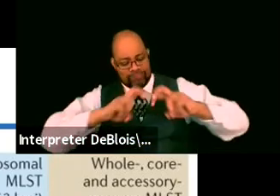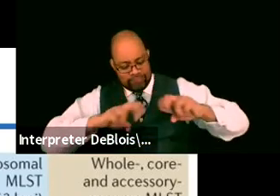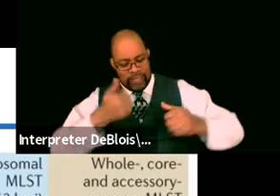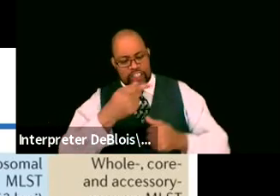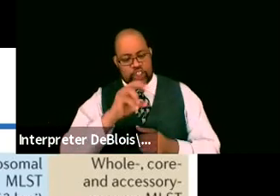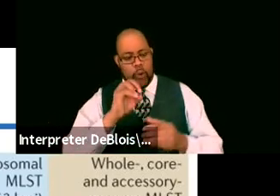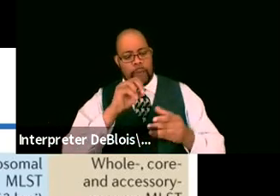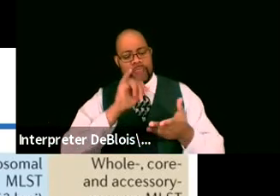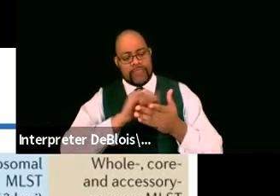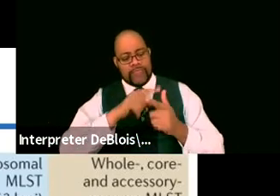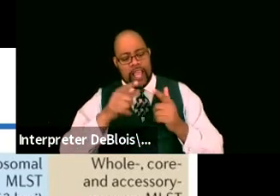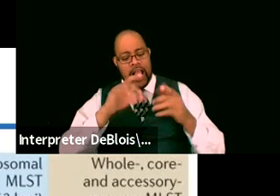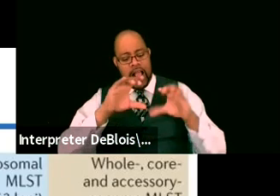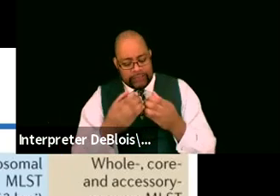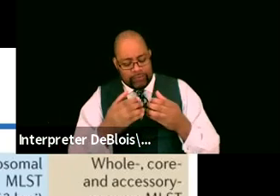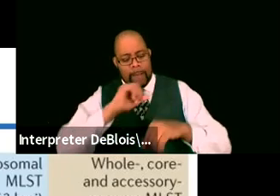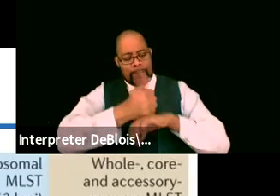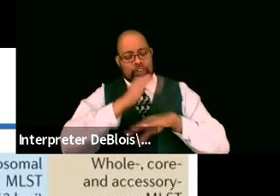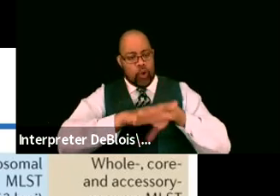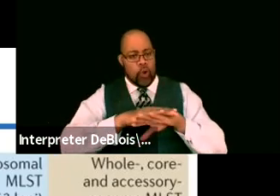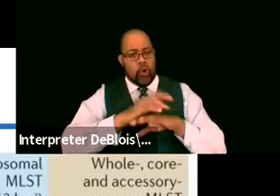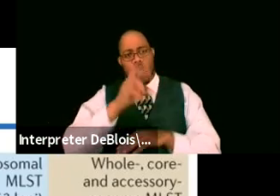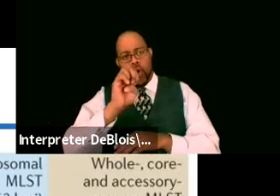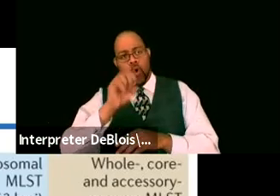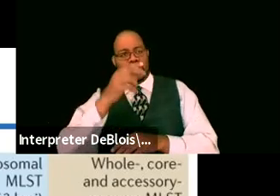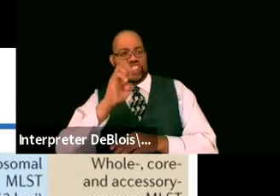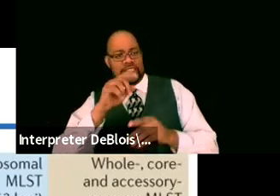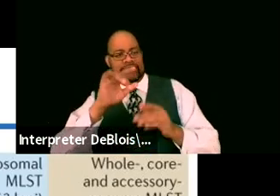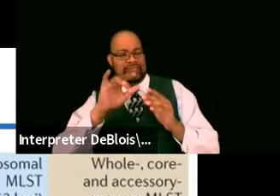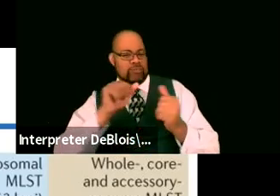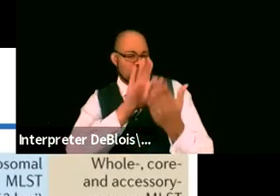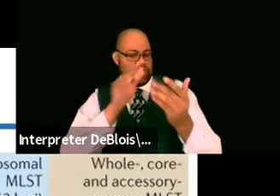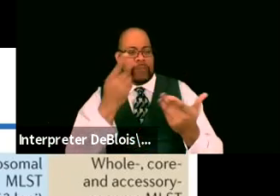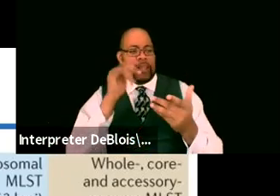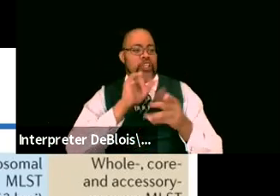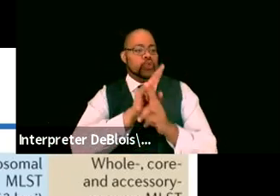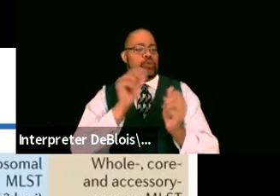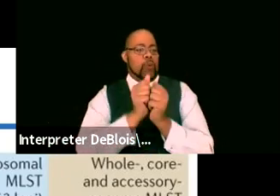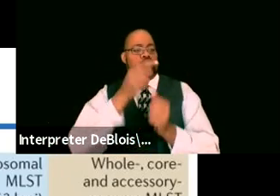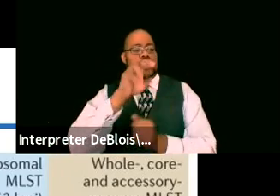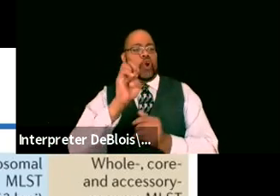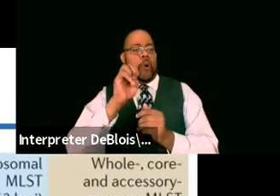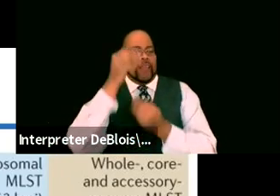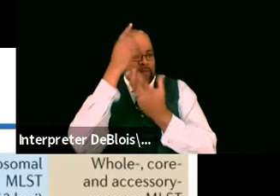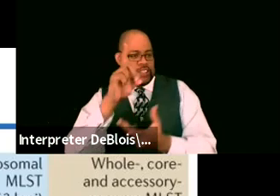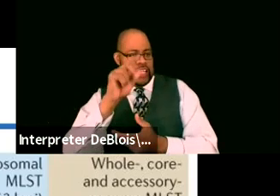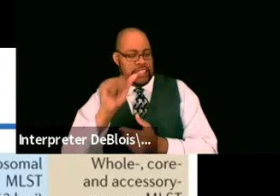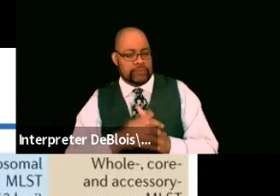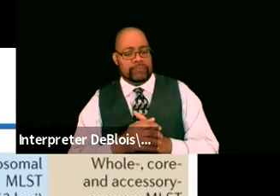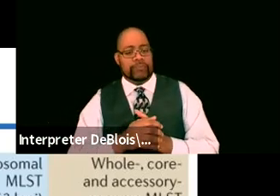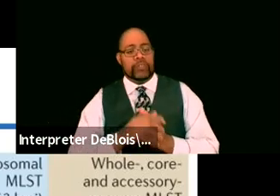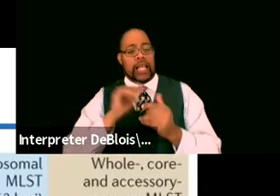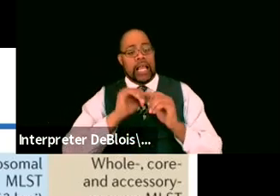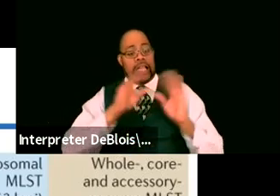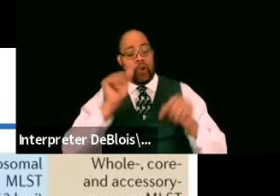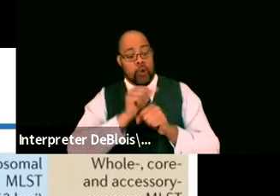and then classify them based on, say, a core gene technique or something that uses more of the genome data. This then gives you a clear